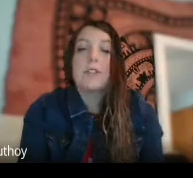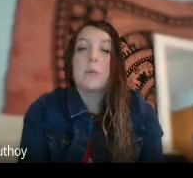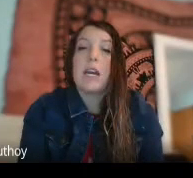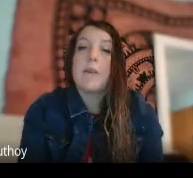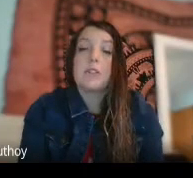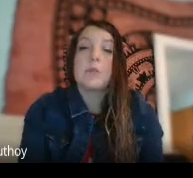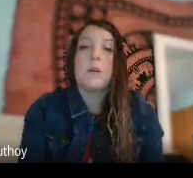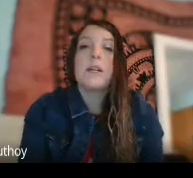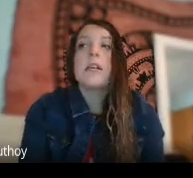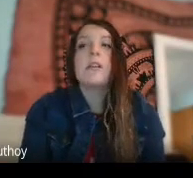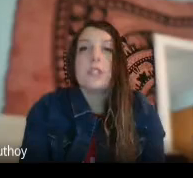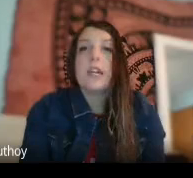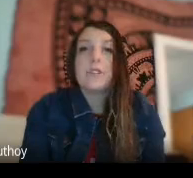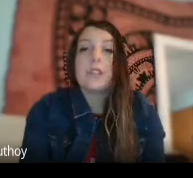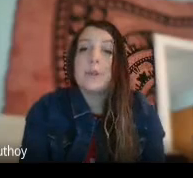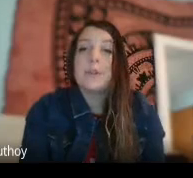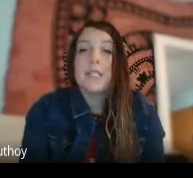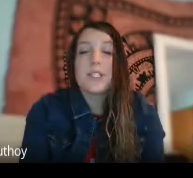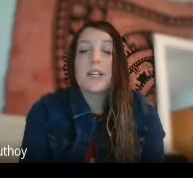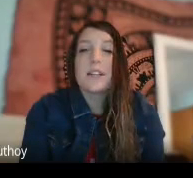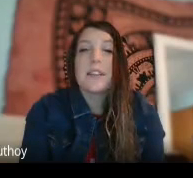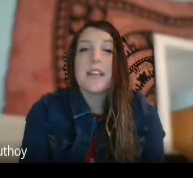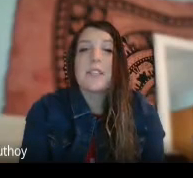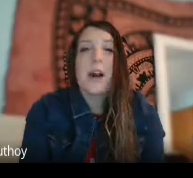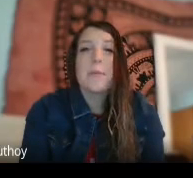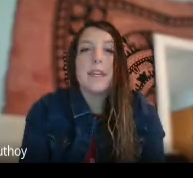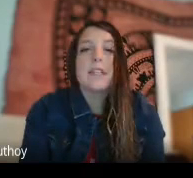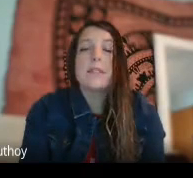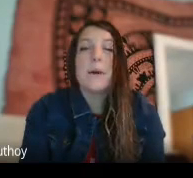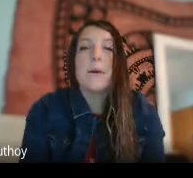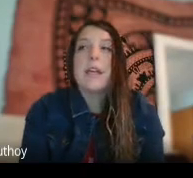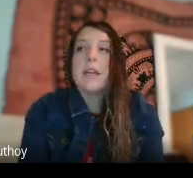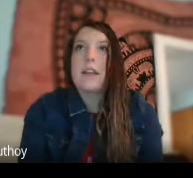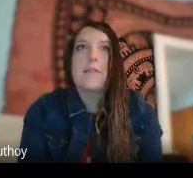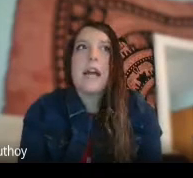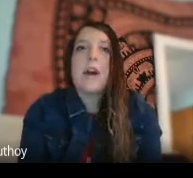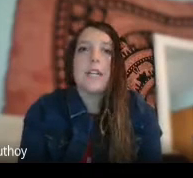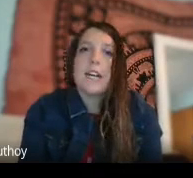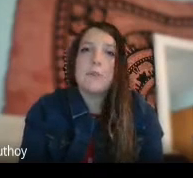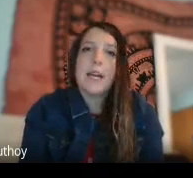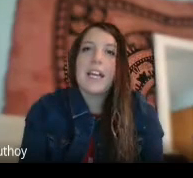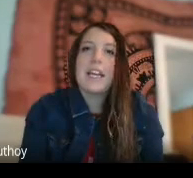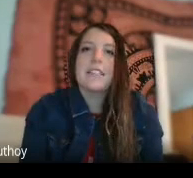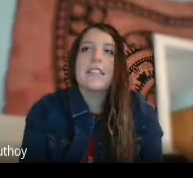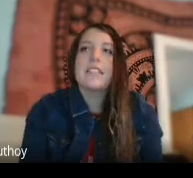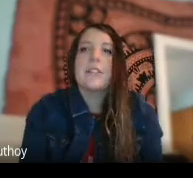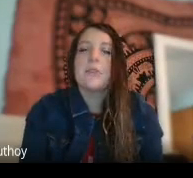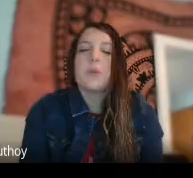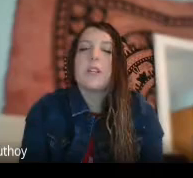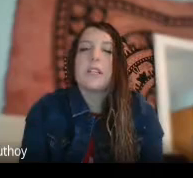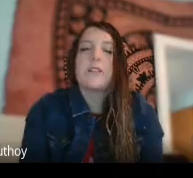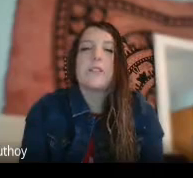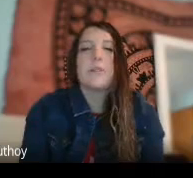sign language or where I went to school, she actually knew the teacher that taught me. So it was an hour and a half away, and they